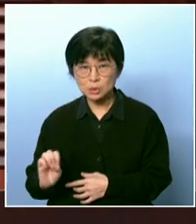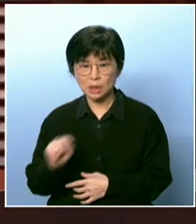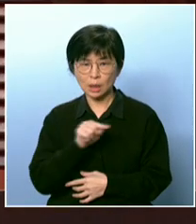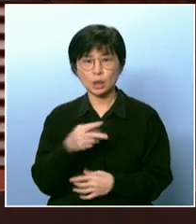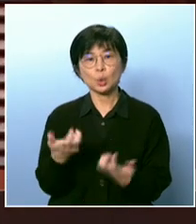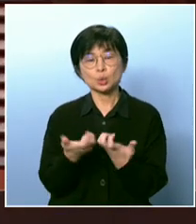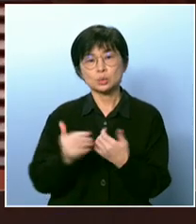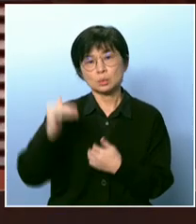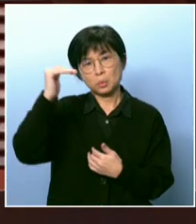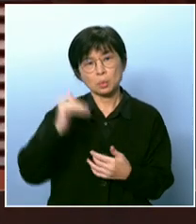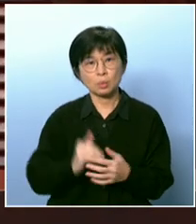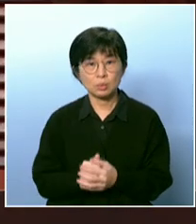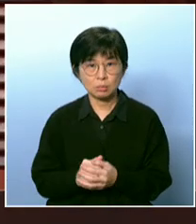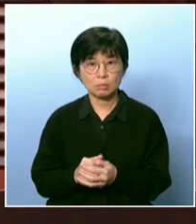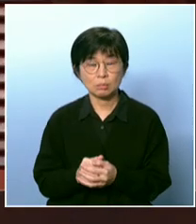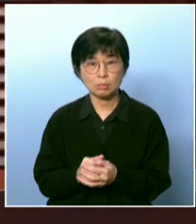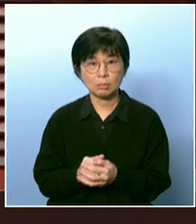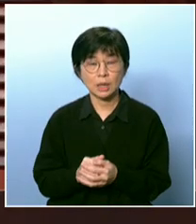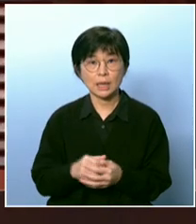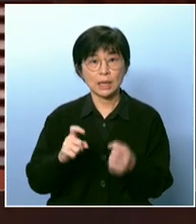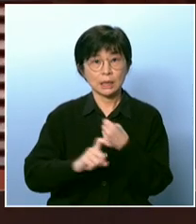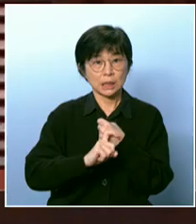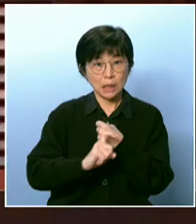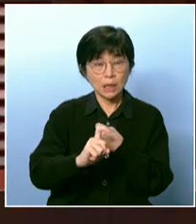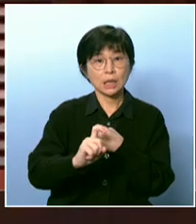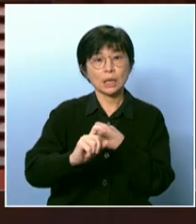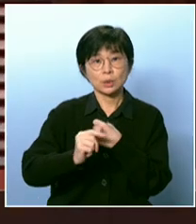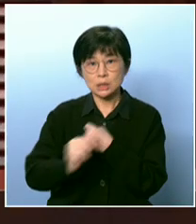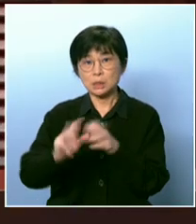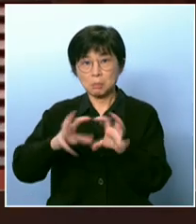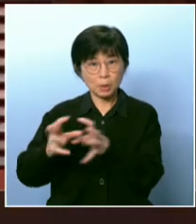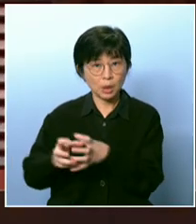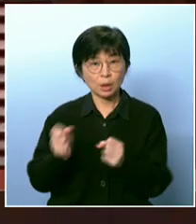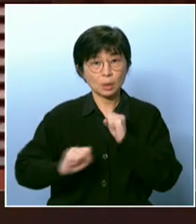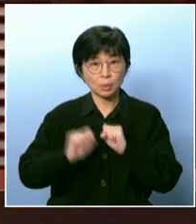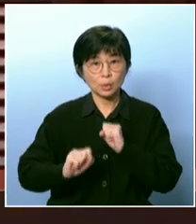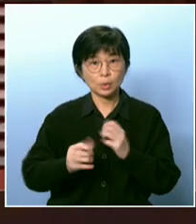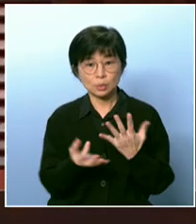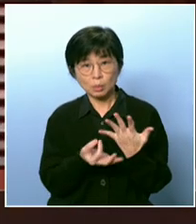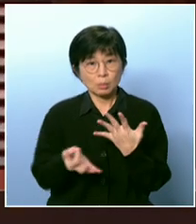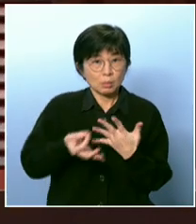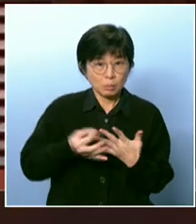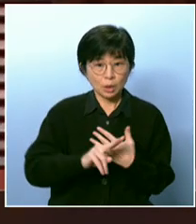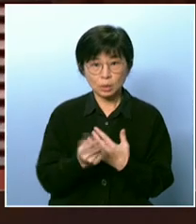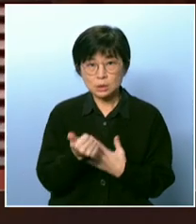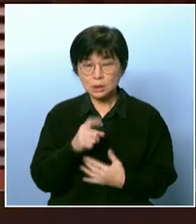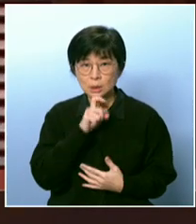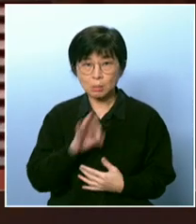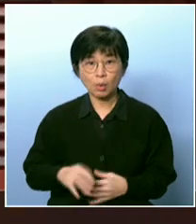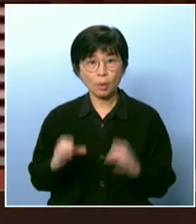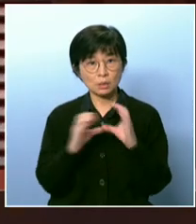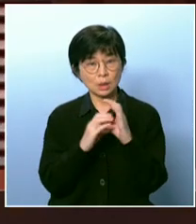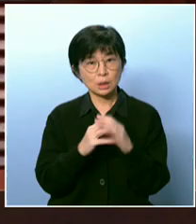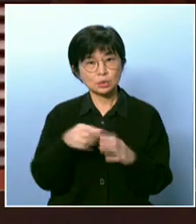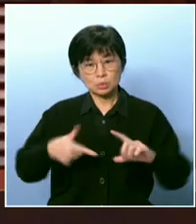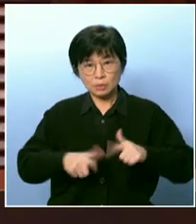28% and 47% of the mentors did not meet the relevant criteria. I want to ask if